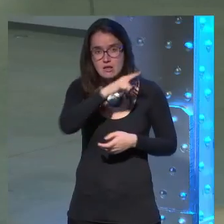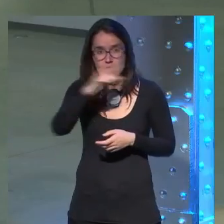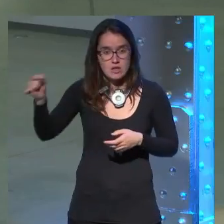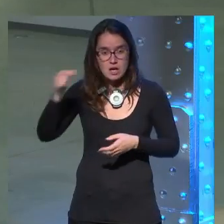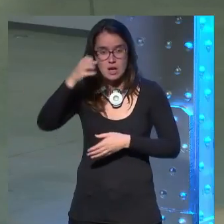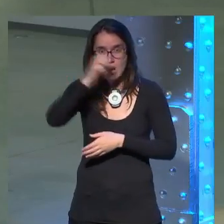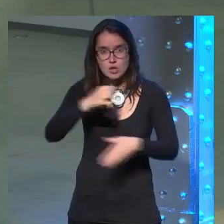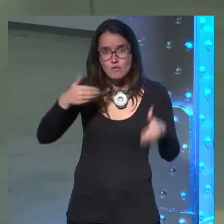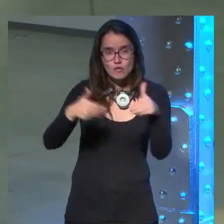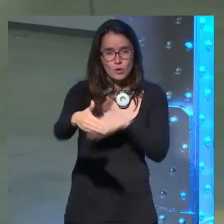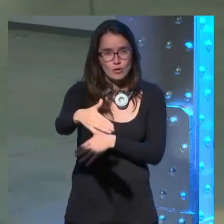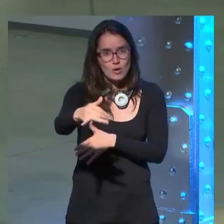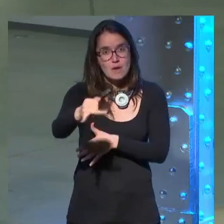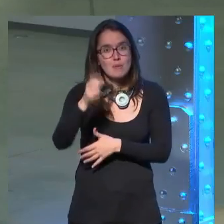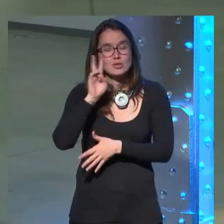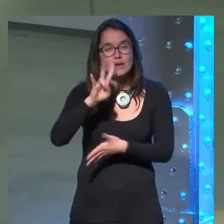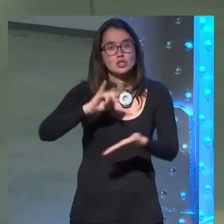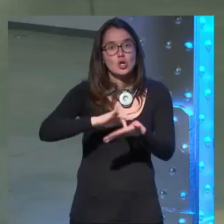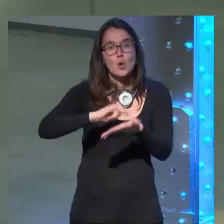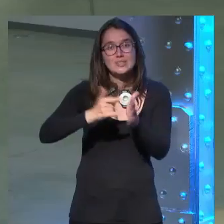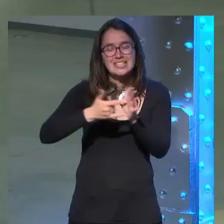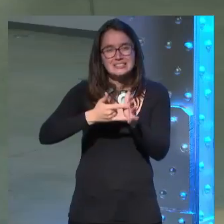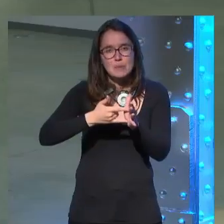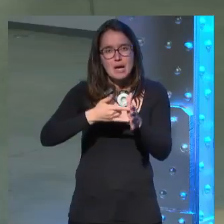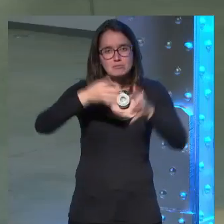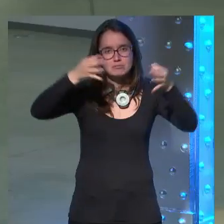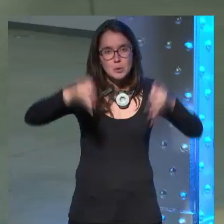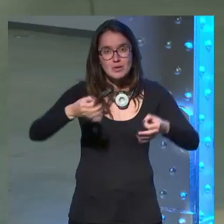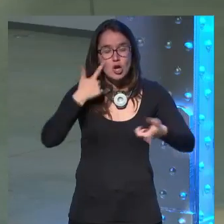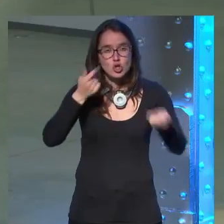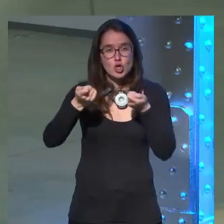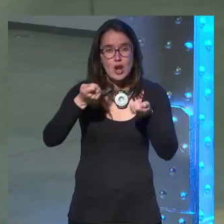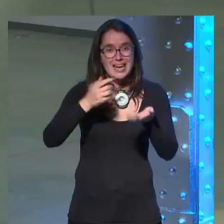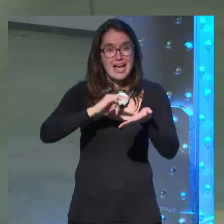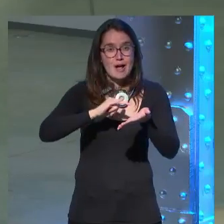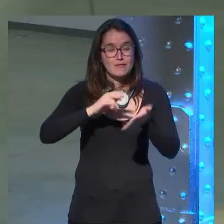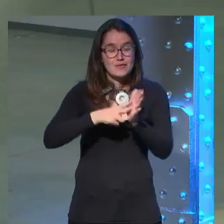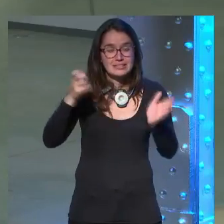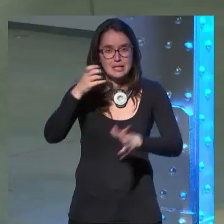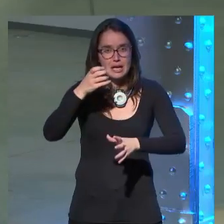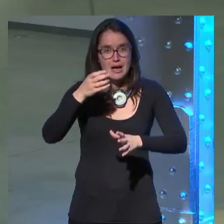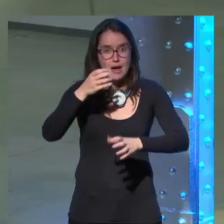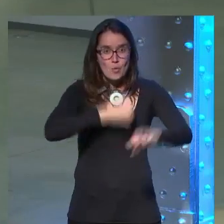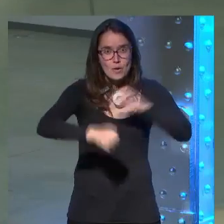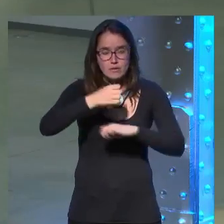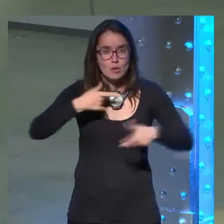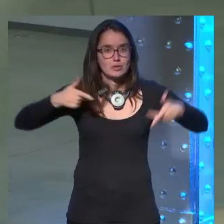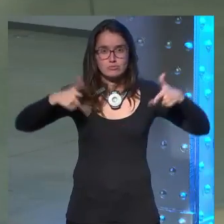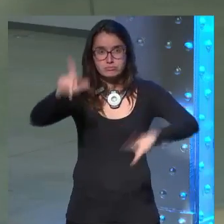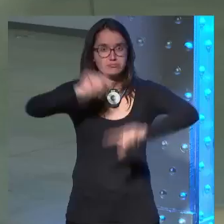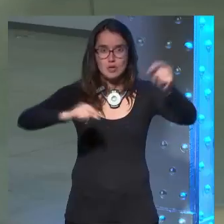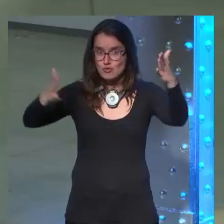find that there's a deterministic system controlling quantum physics after all. So I don't believe in free will. I think it's just an illusion.